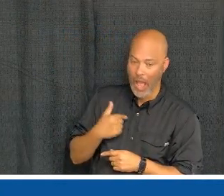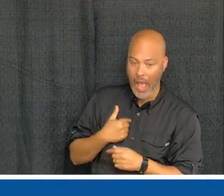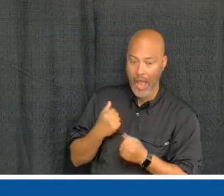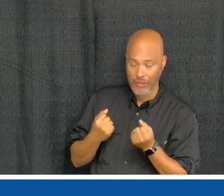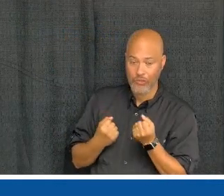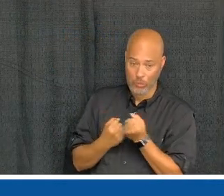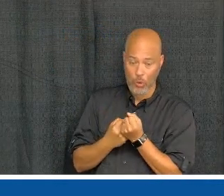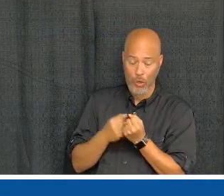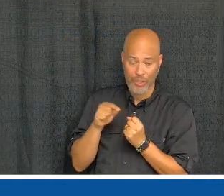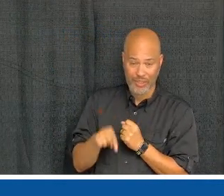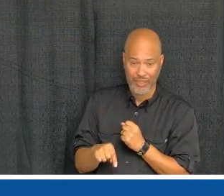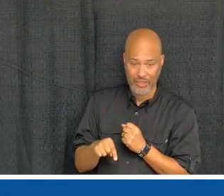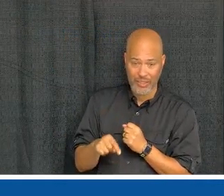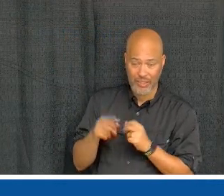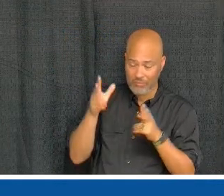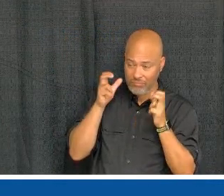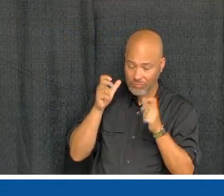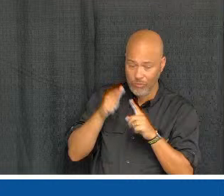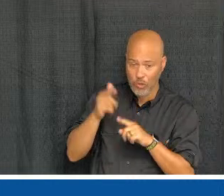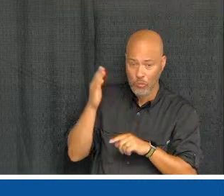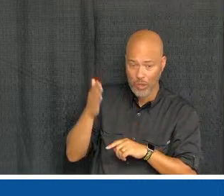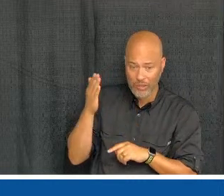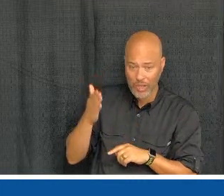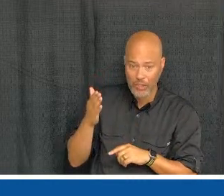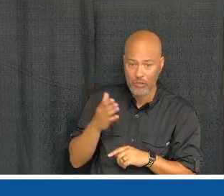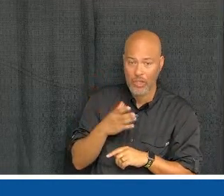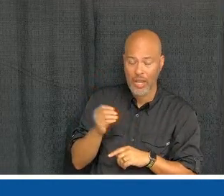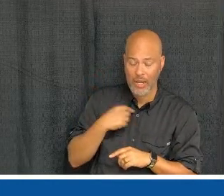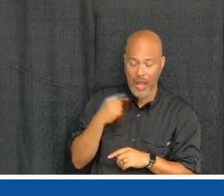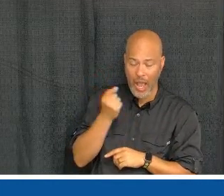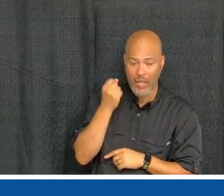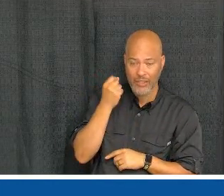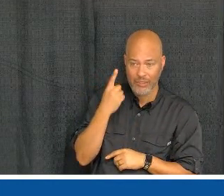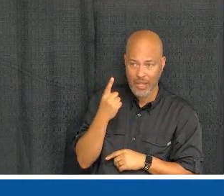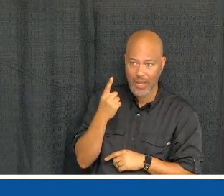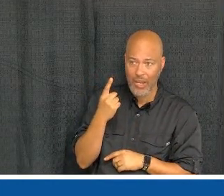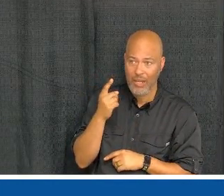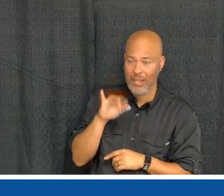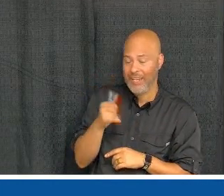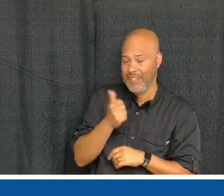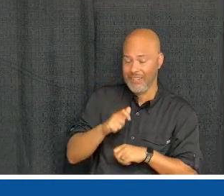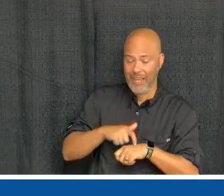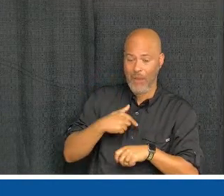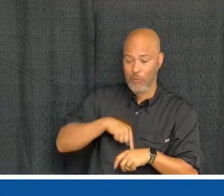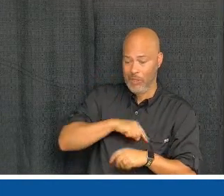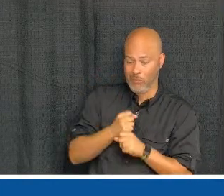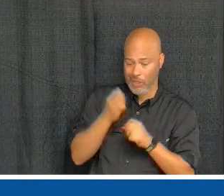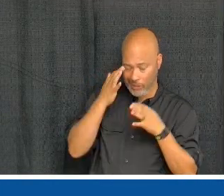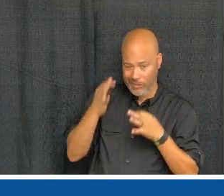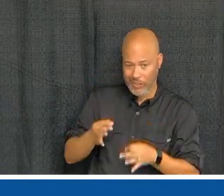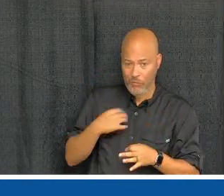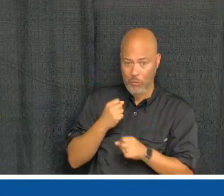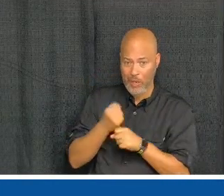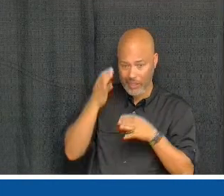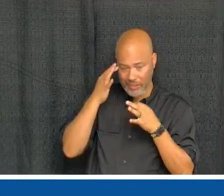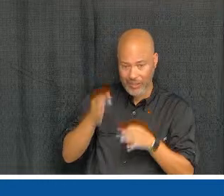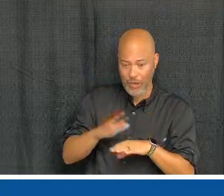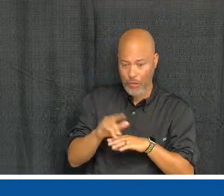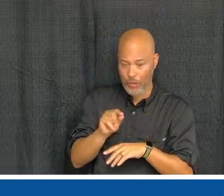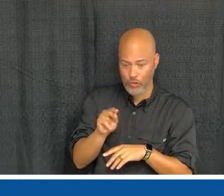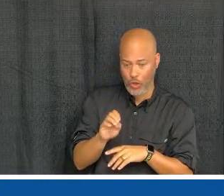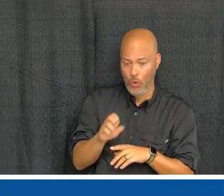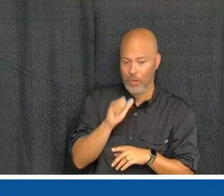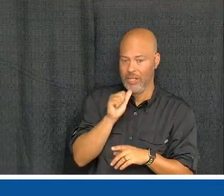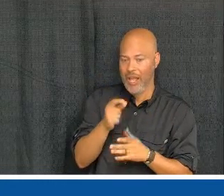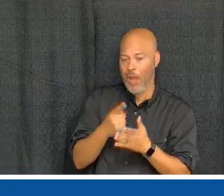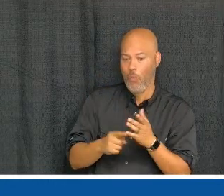of this, listening to the presentation, and I understand that anytime we make a decision, we're making a decision on the zoning, not